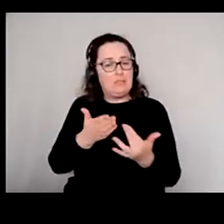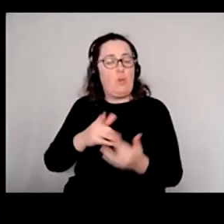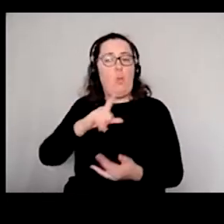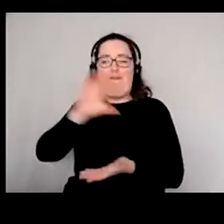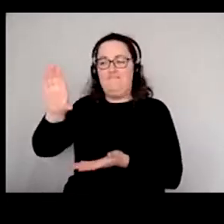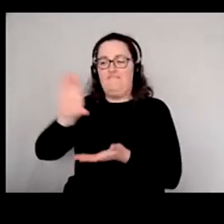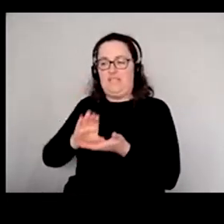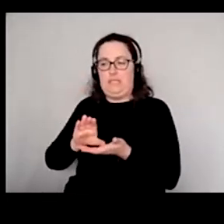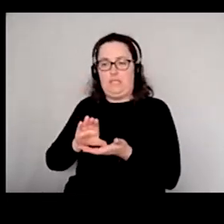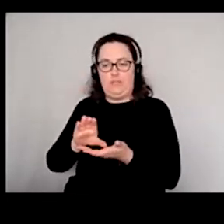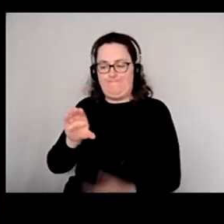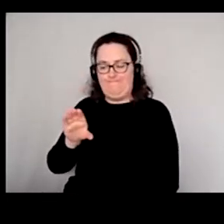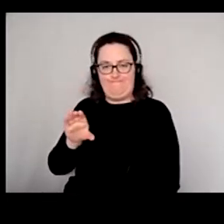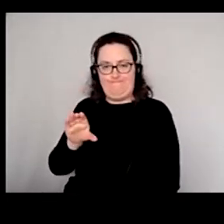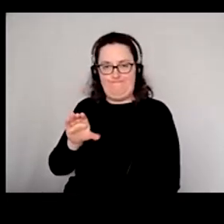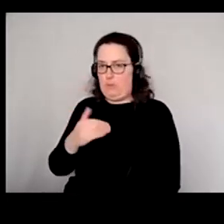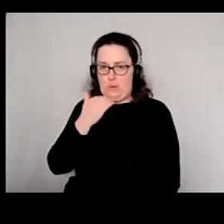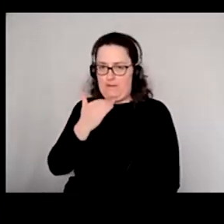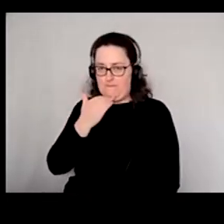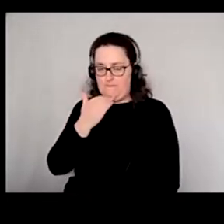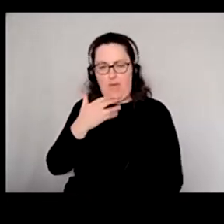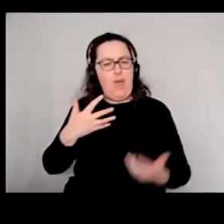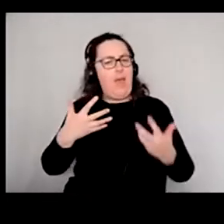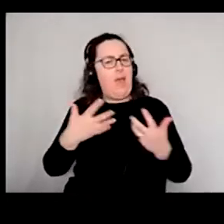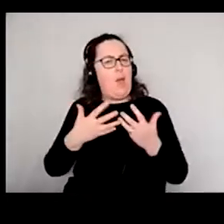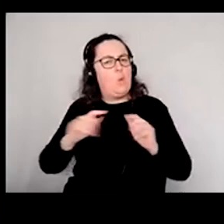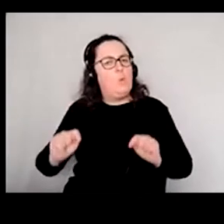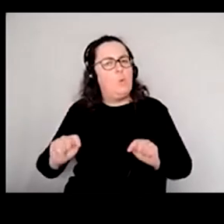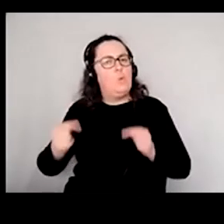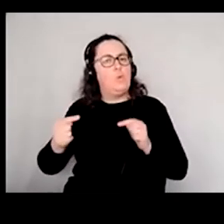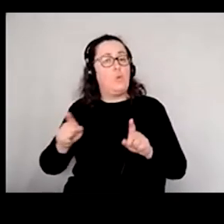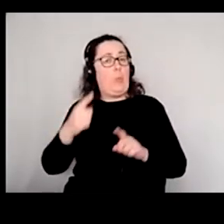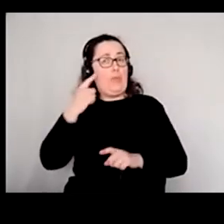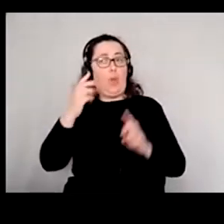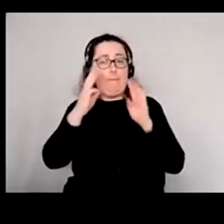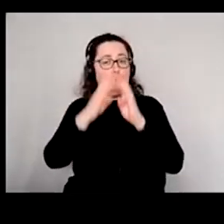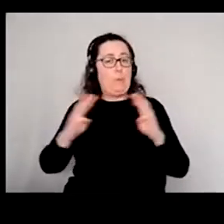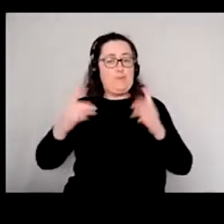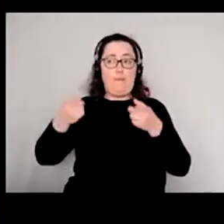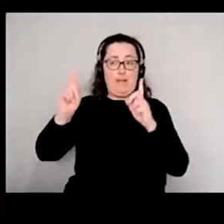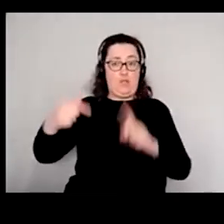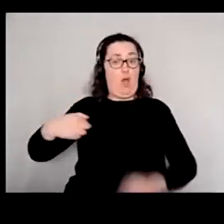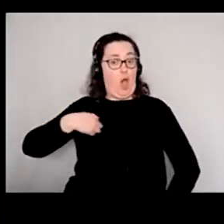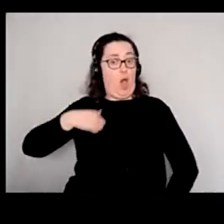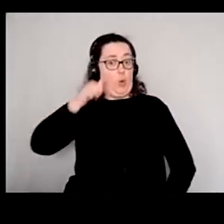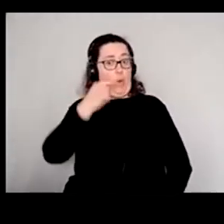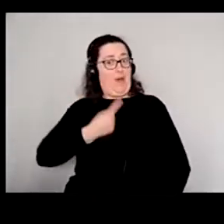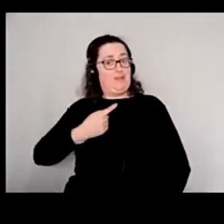allocations. Do you have any advice on how curators tackle this issue, particularly with museum management? I mean, I know what I'd say,